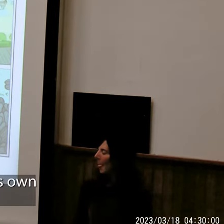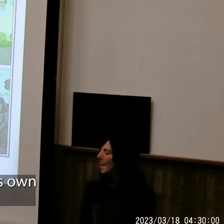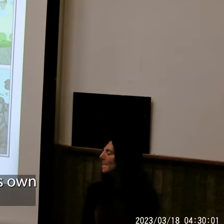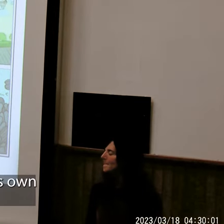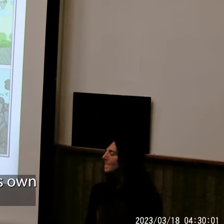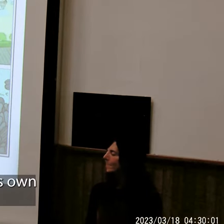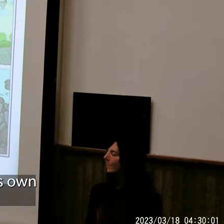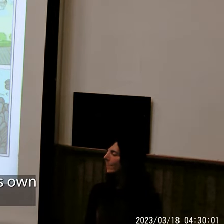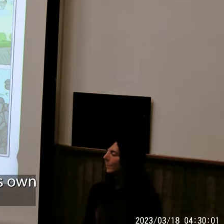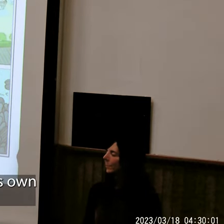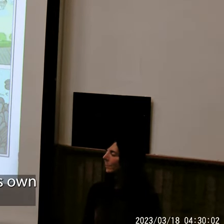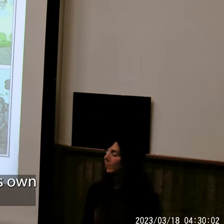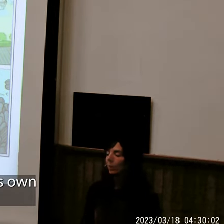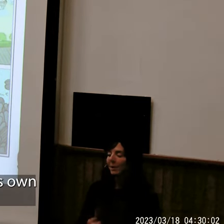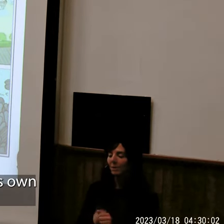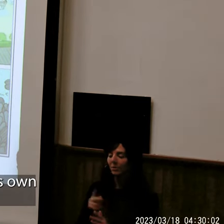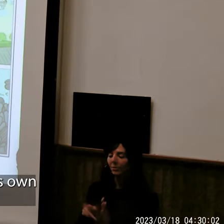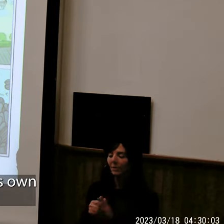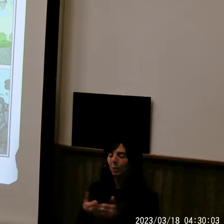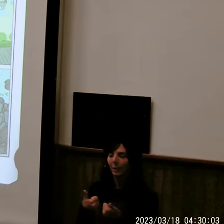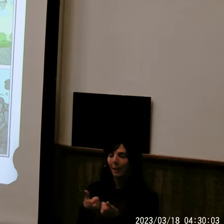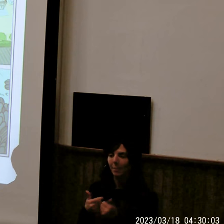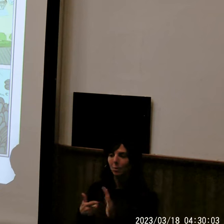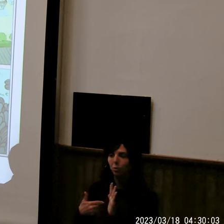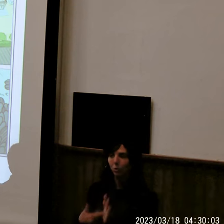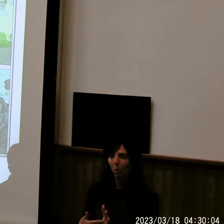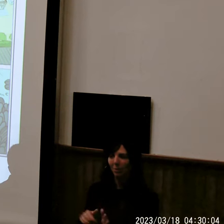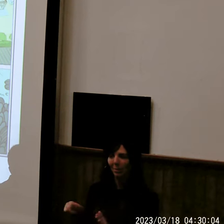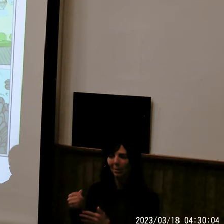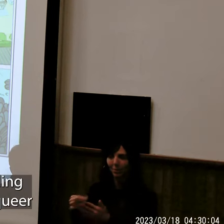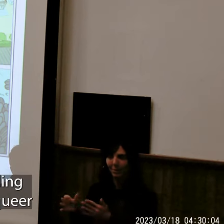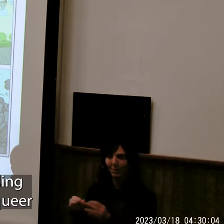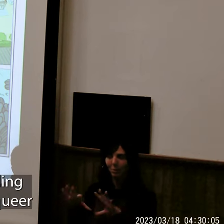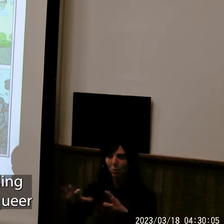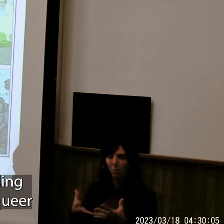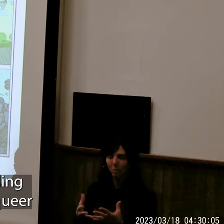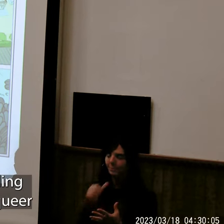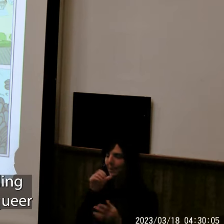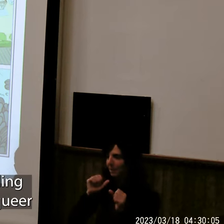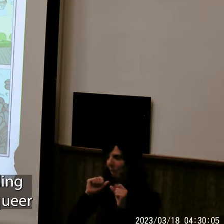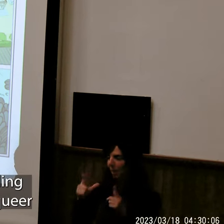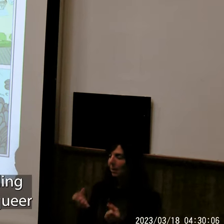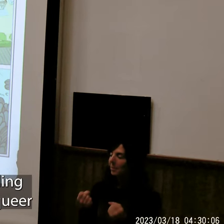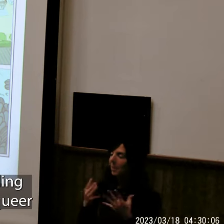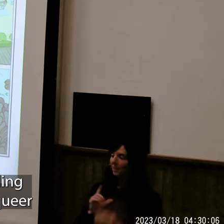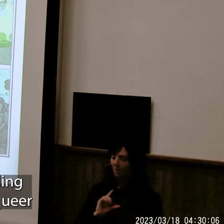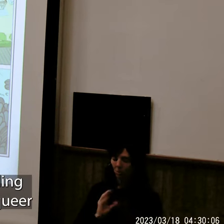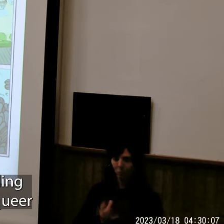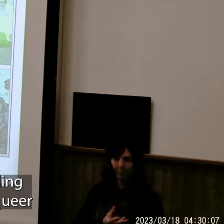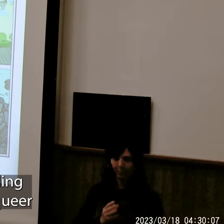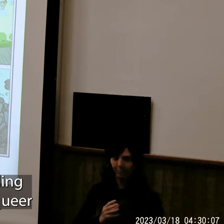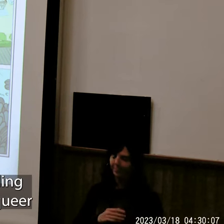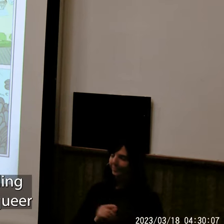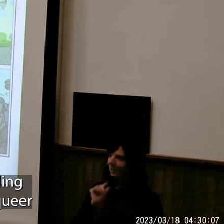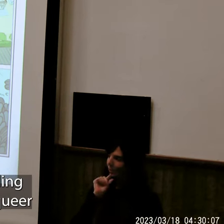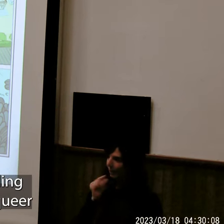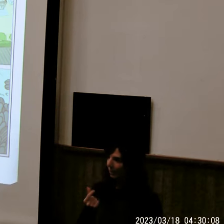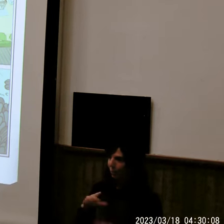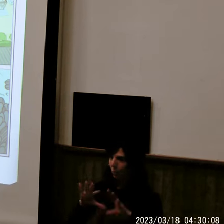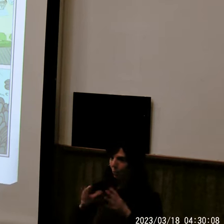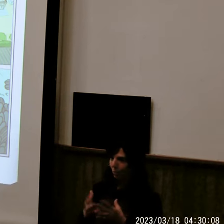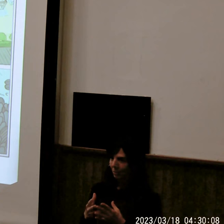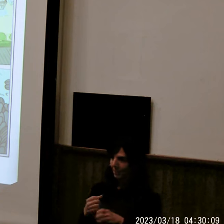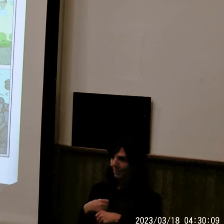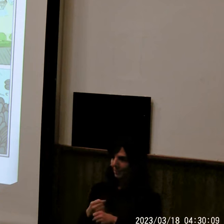So if each video game represents its own alternative world, it's perhaps unsurprising that much of the queer world building that takes place in video games is